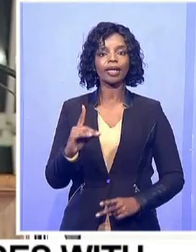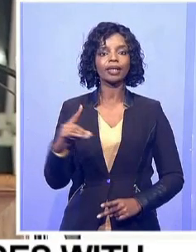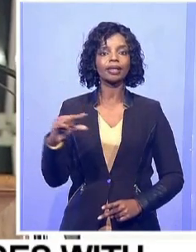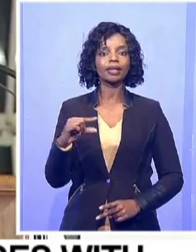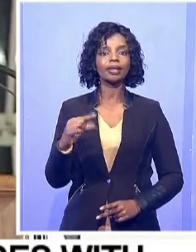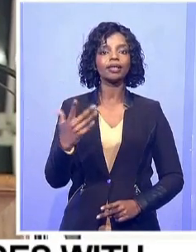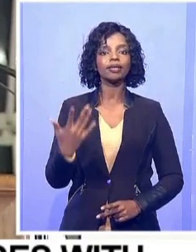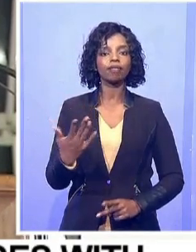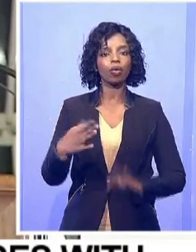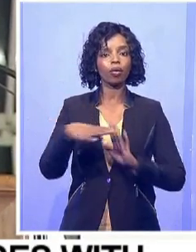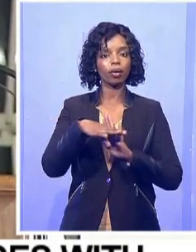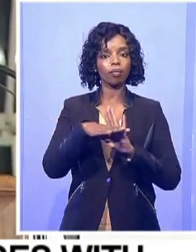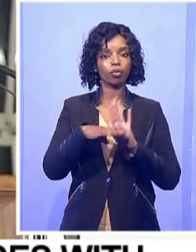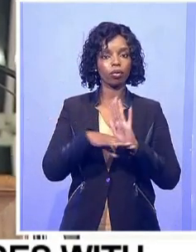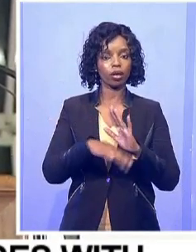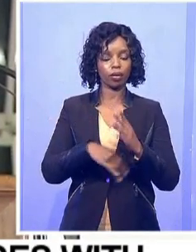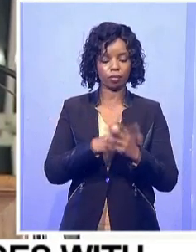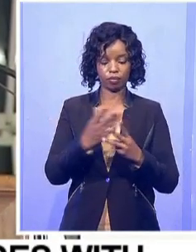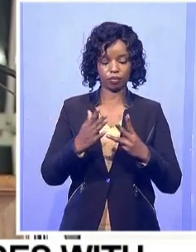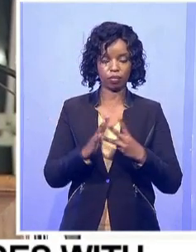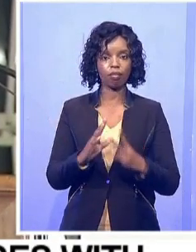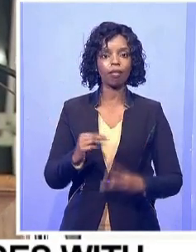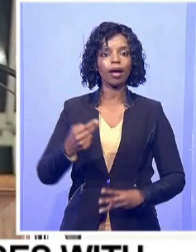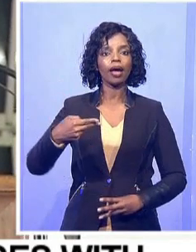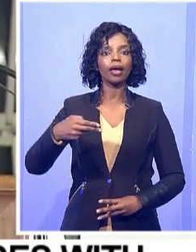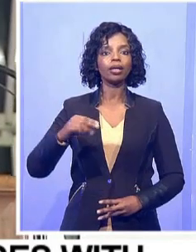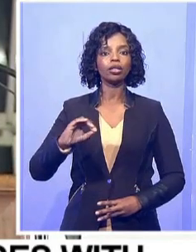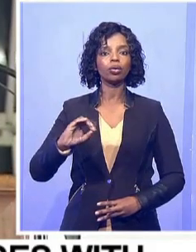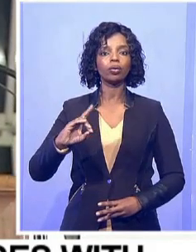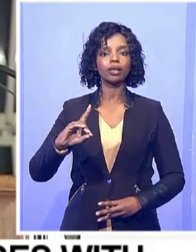all our HODs that are here,